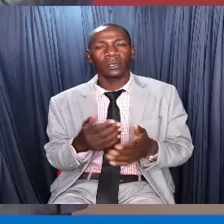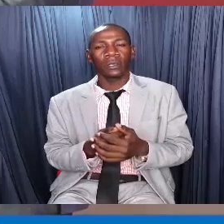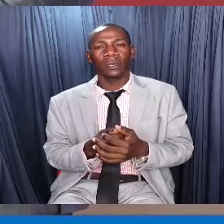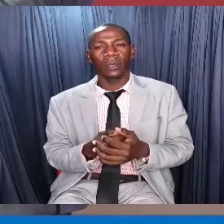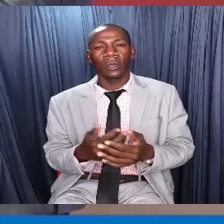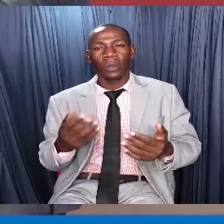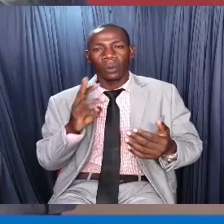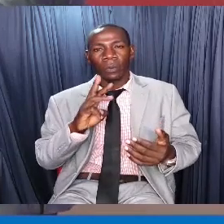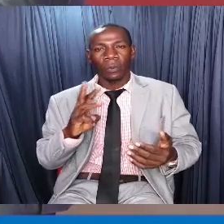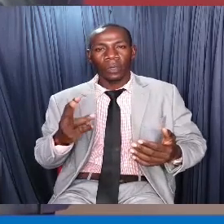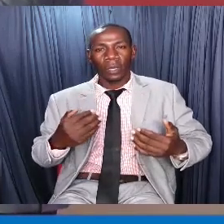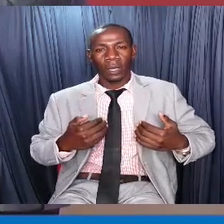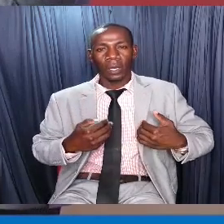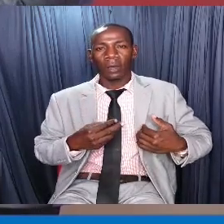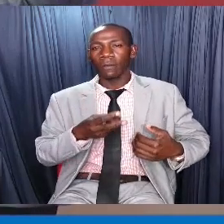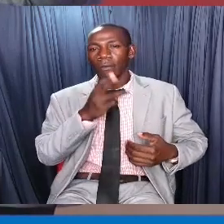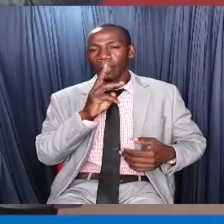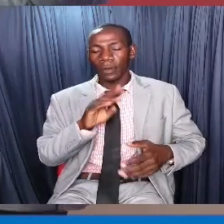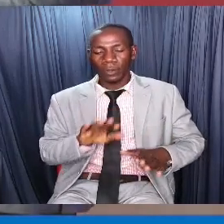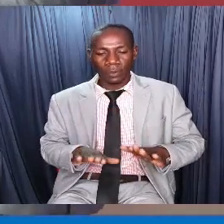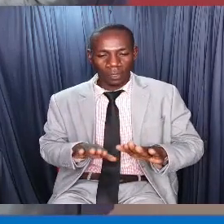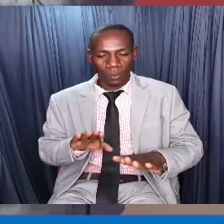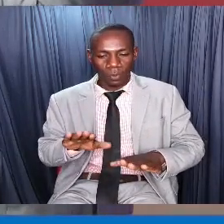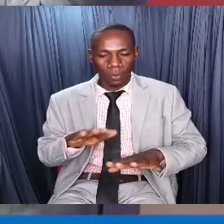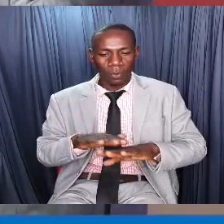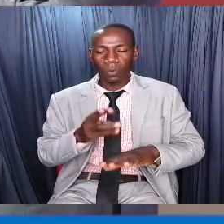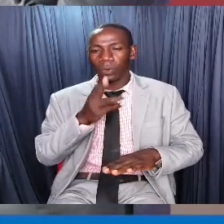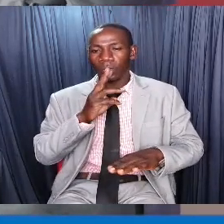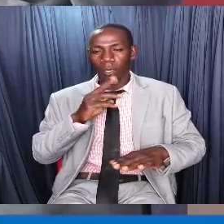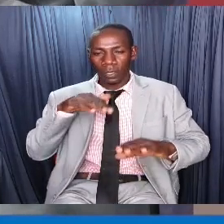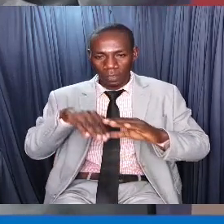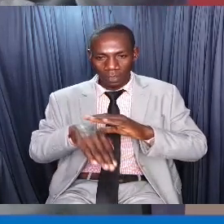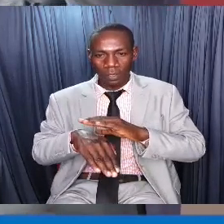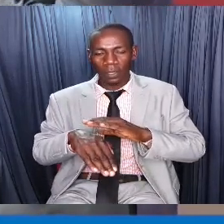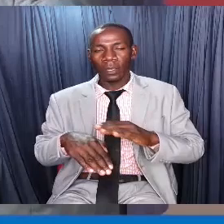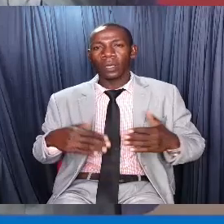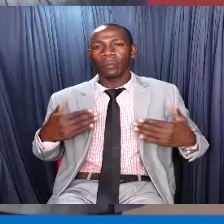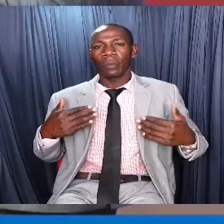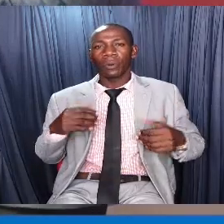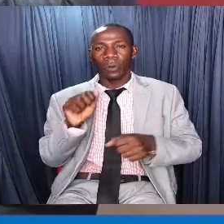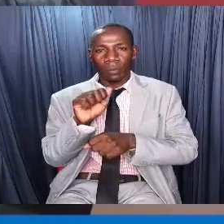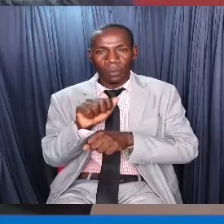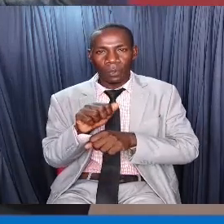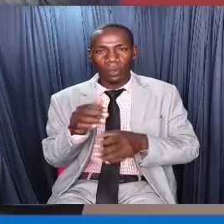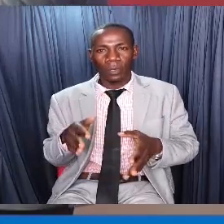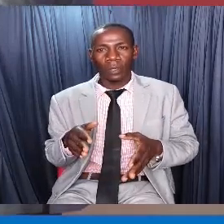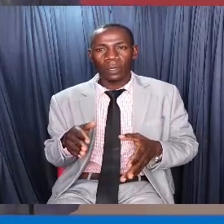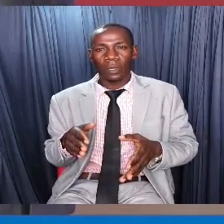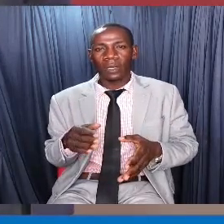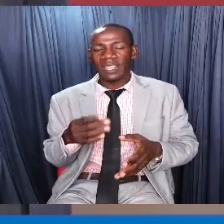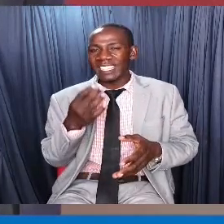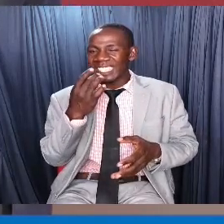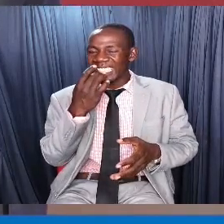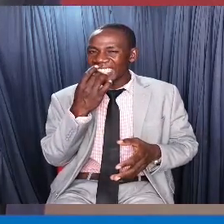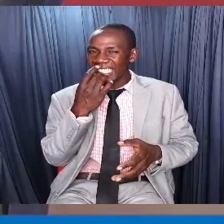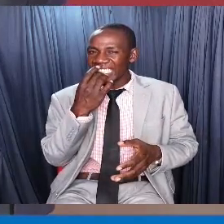tuna maji hapa karibu na yakanyaga tukipita tu kila siku. So we step on the water right here on the floor. Watu wanaingia hapo ndani ya choo. People come in here. Kuleta maji ya chumvi